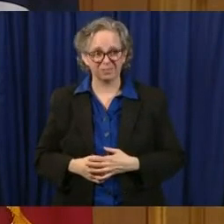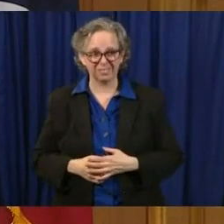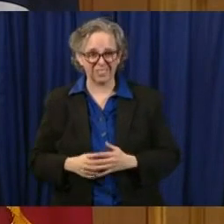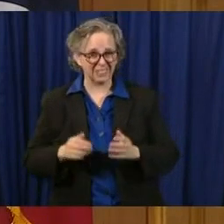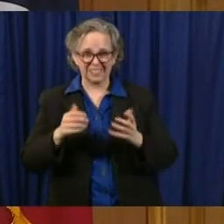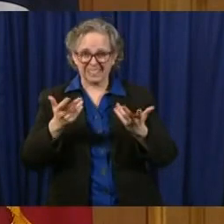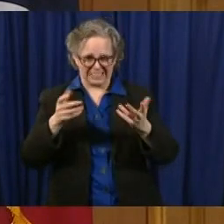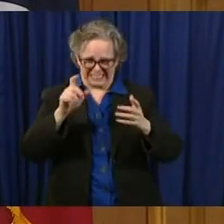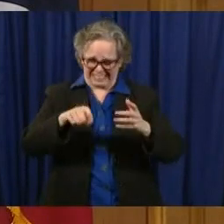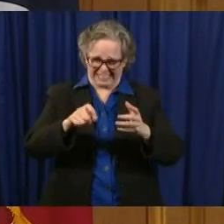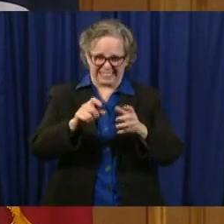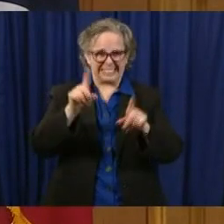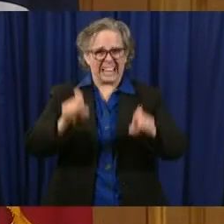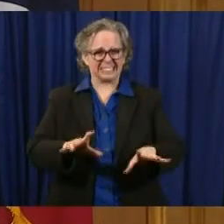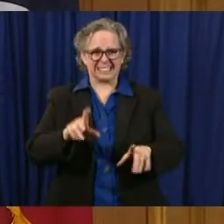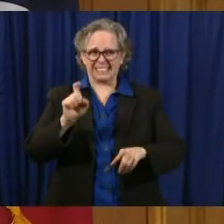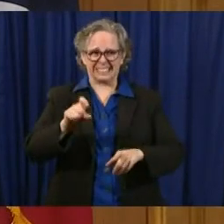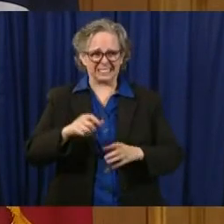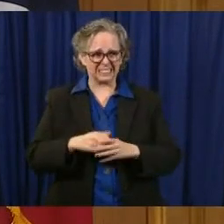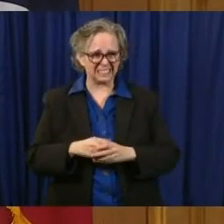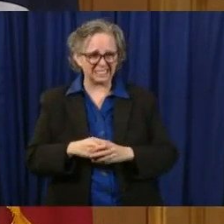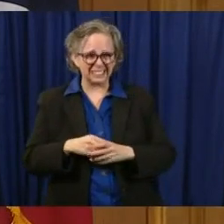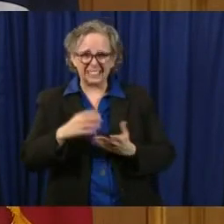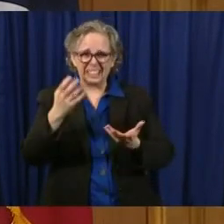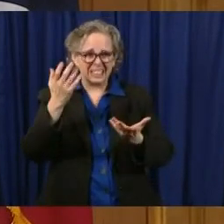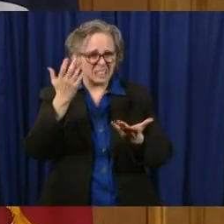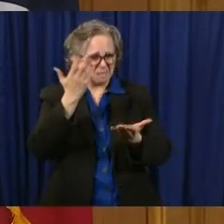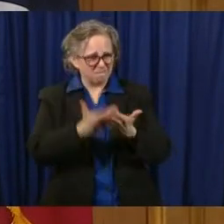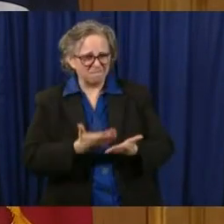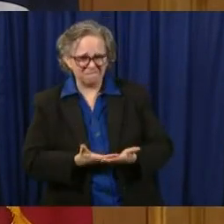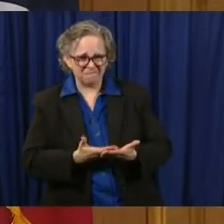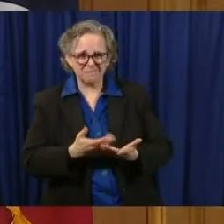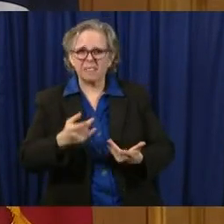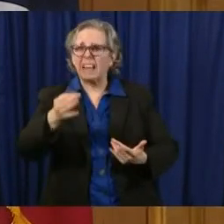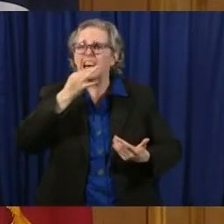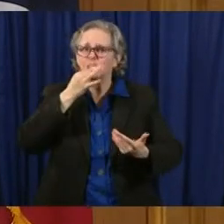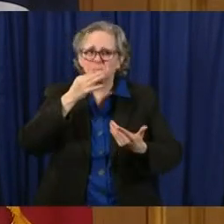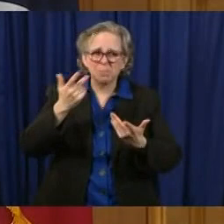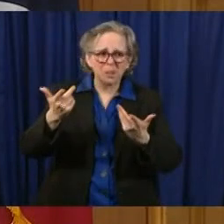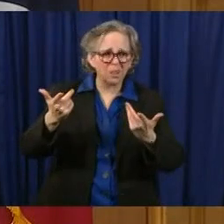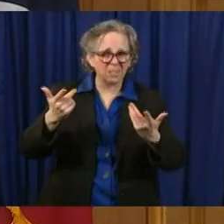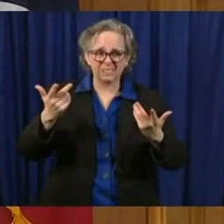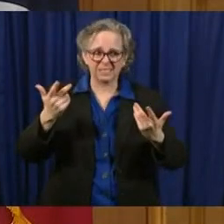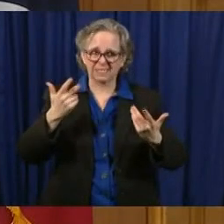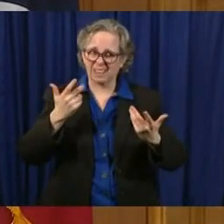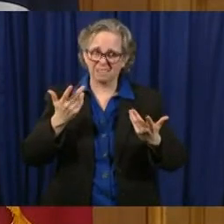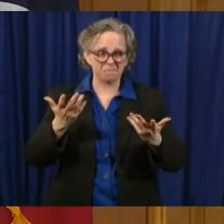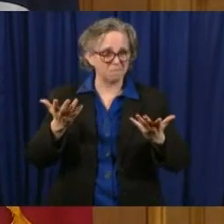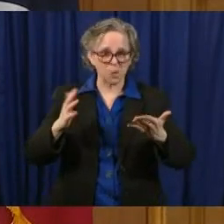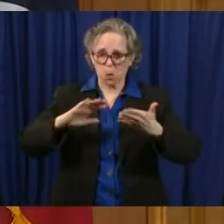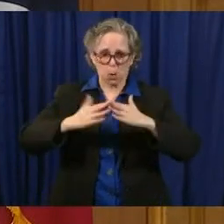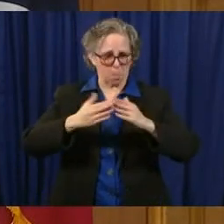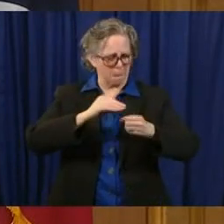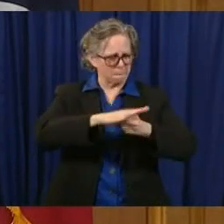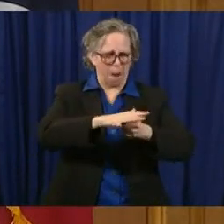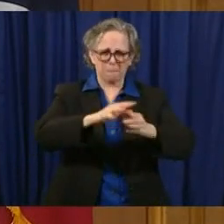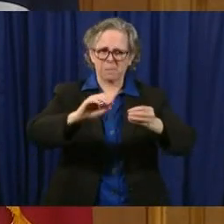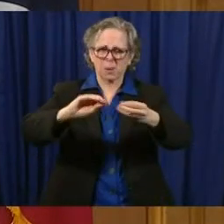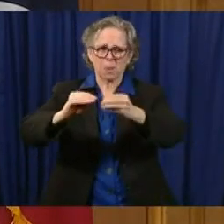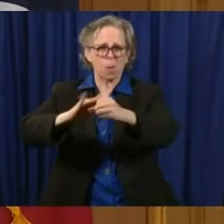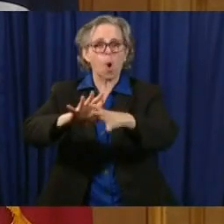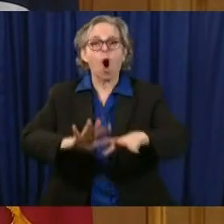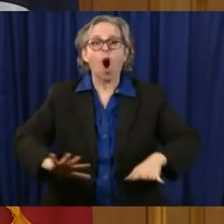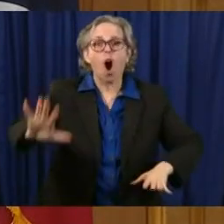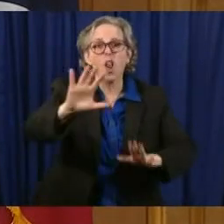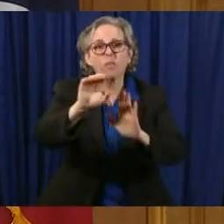be strong, and the experts would say that we have community spread everywhere in the state of Ohio. And so